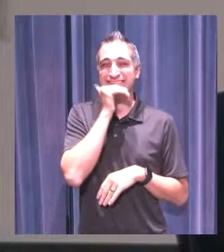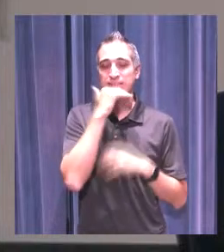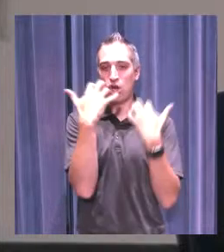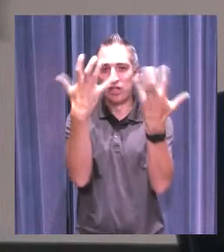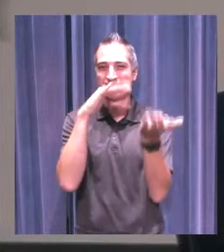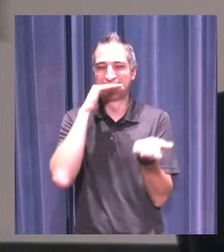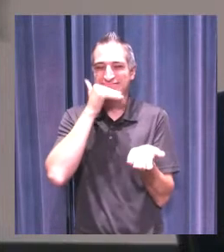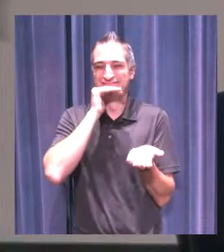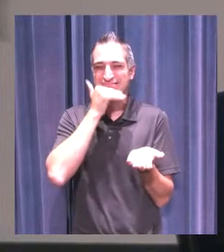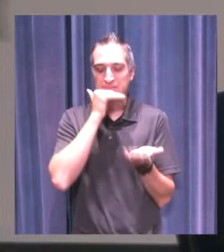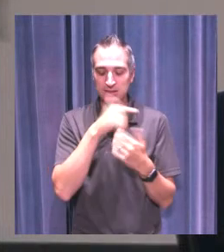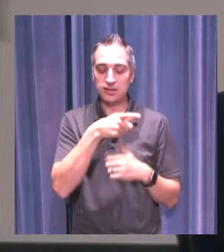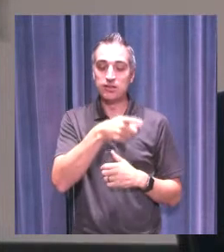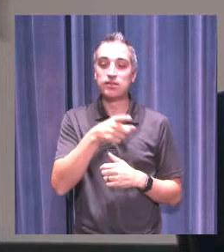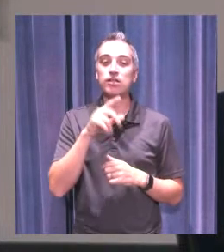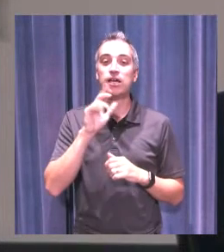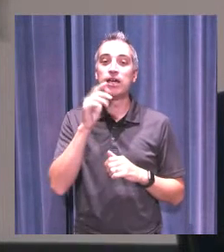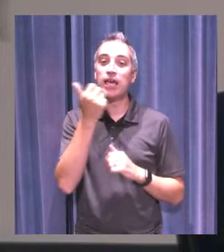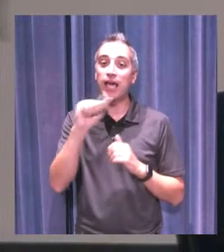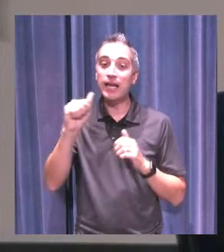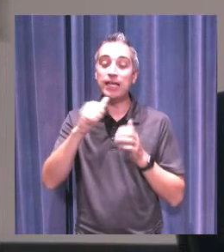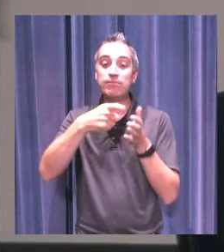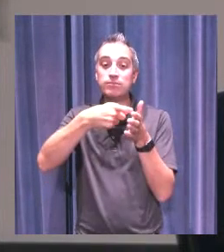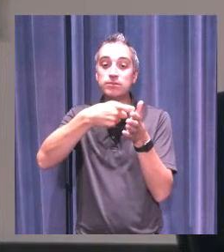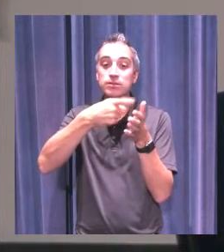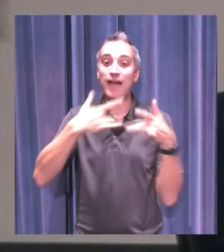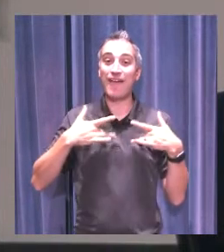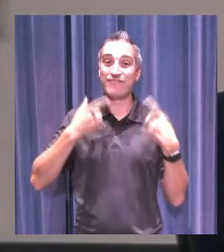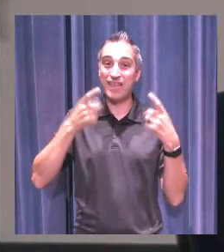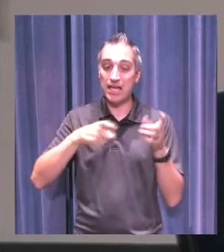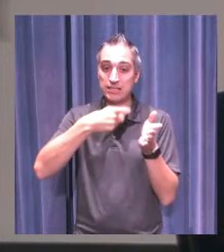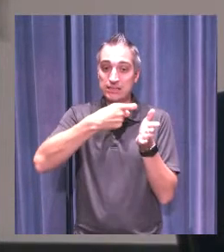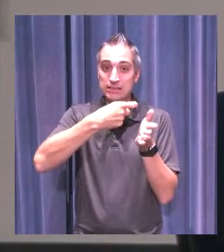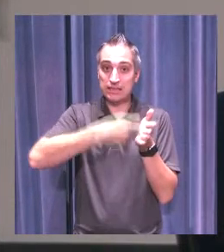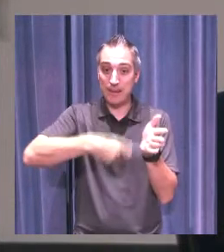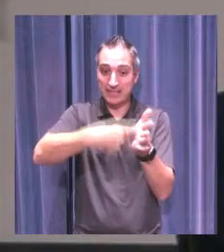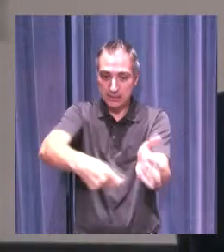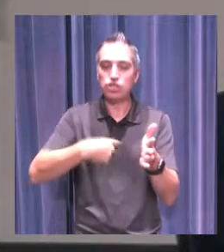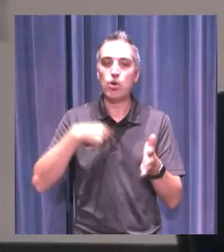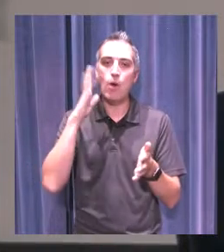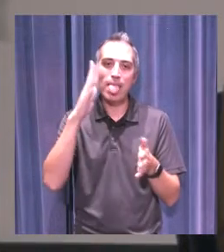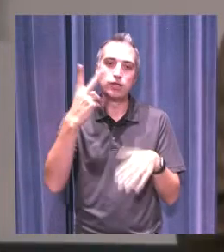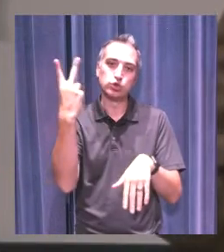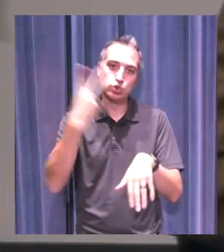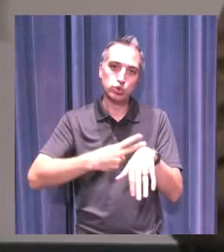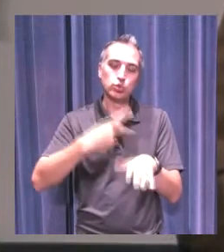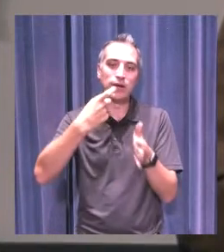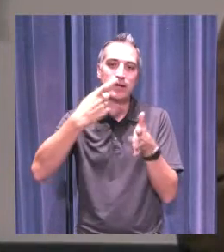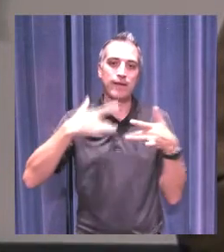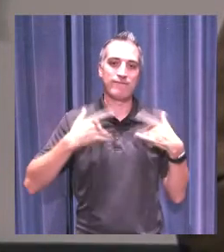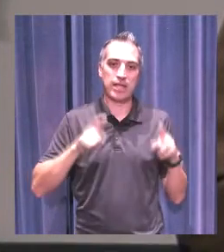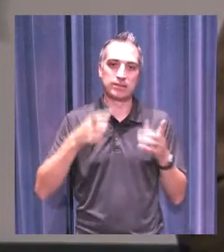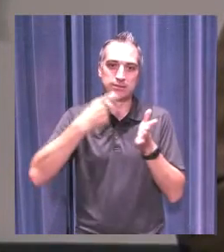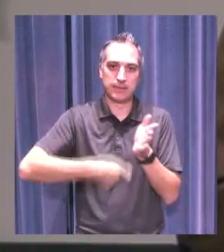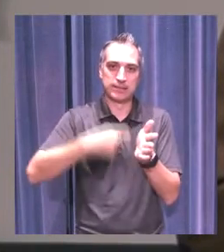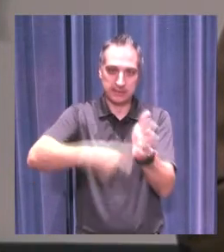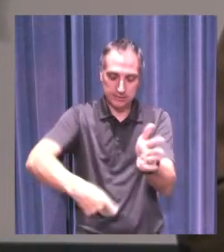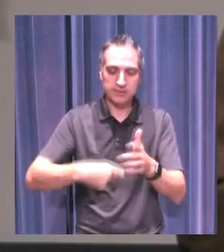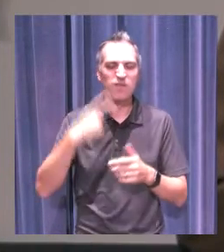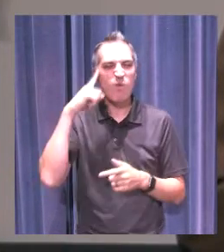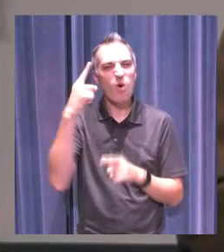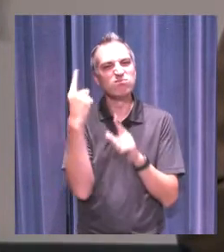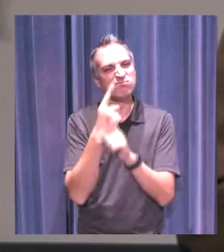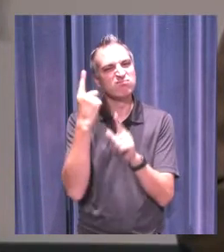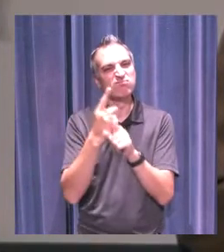professional development expenses, she would be reimbursed to 2 events during the term of this contract at reasonable costs and rates. Consistent